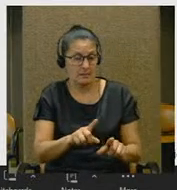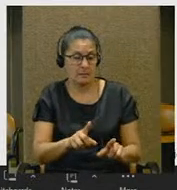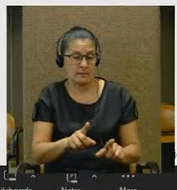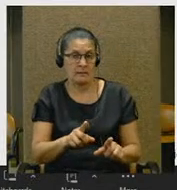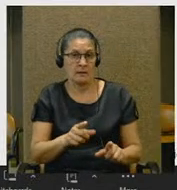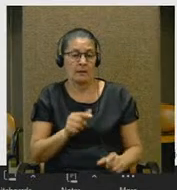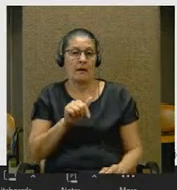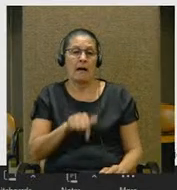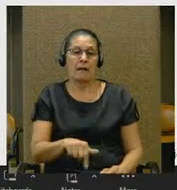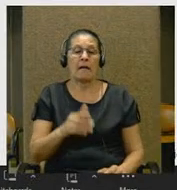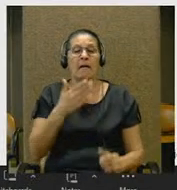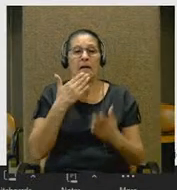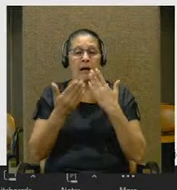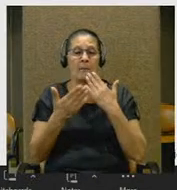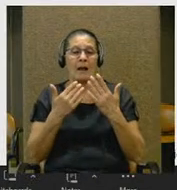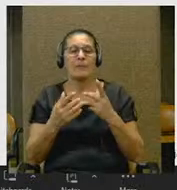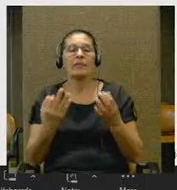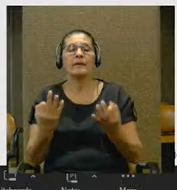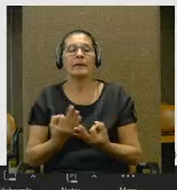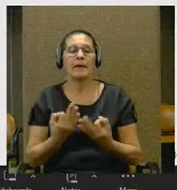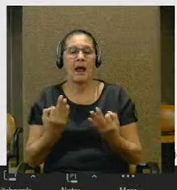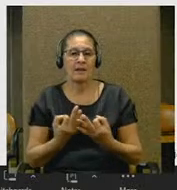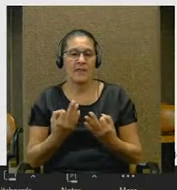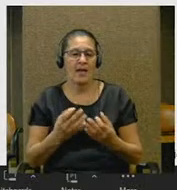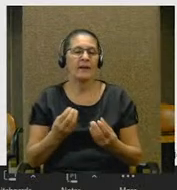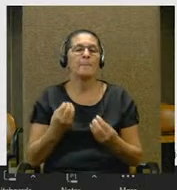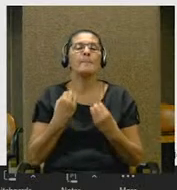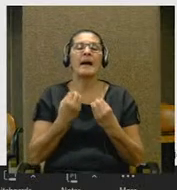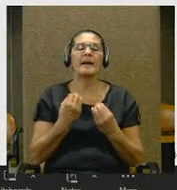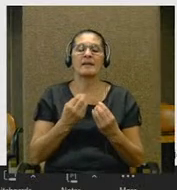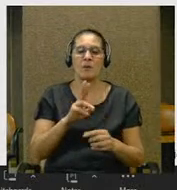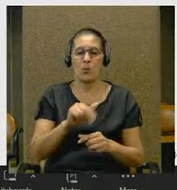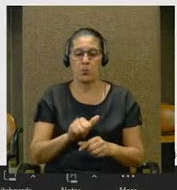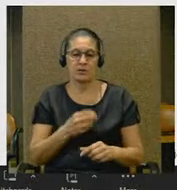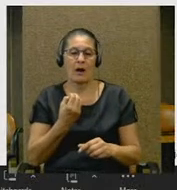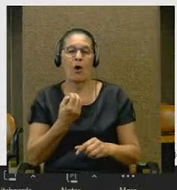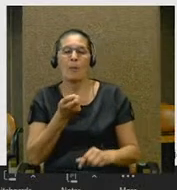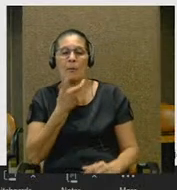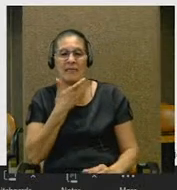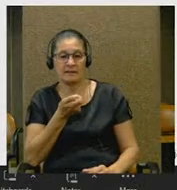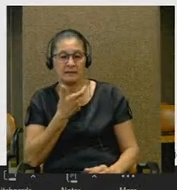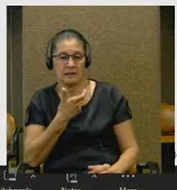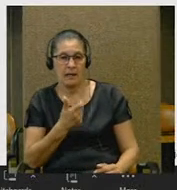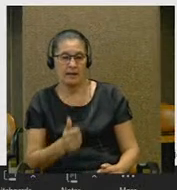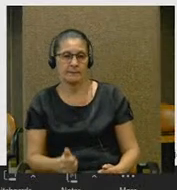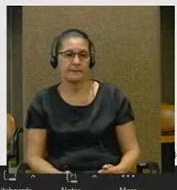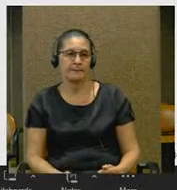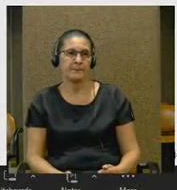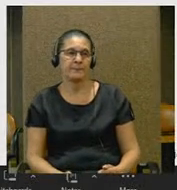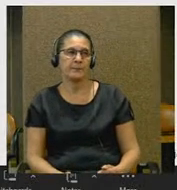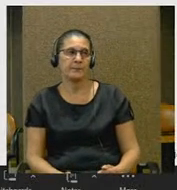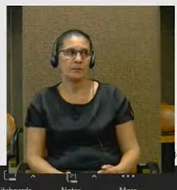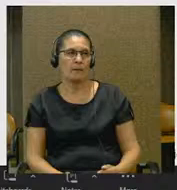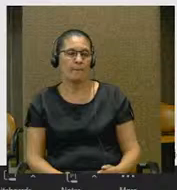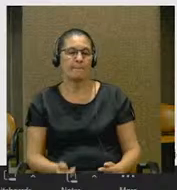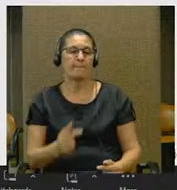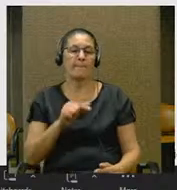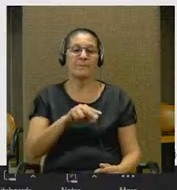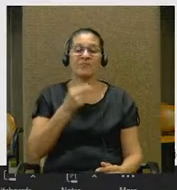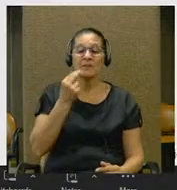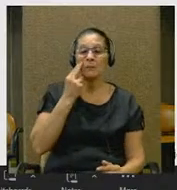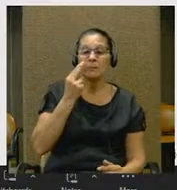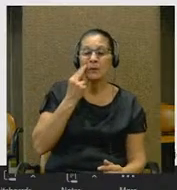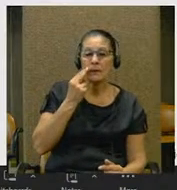and the realities. But just by touching fentanyl, you're not going to overdose. It's for those who inhale it or it touches the